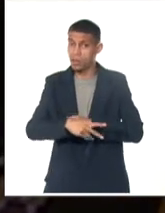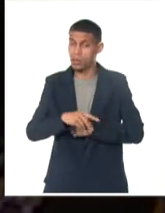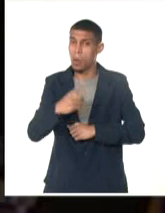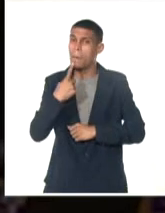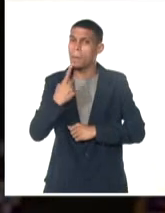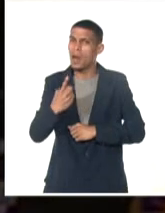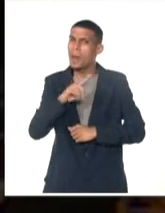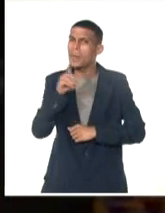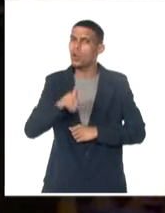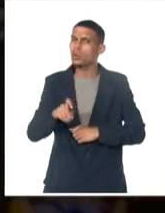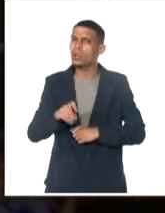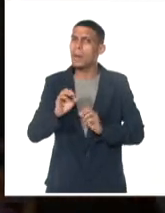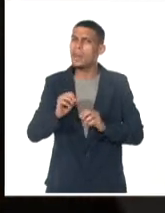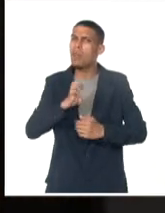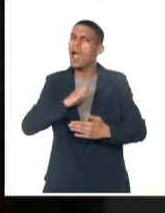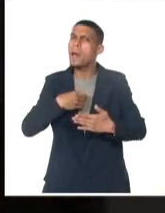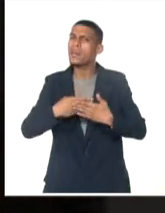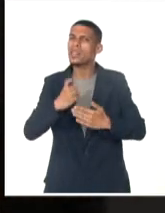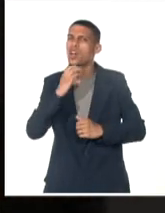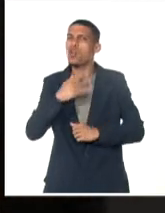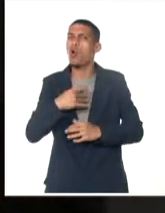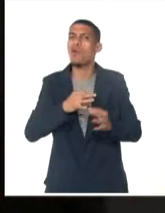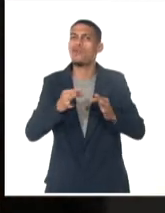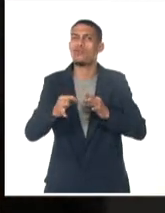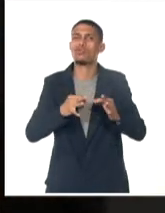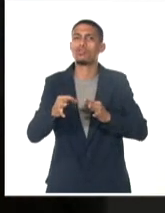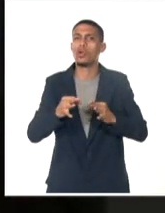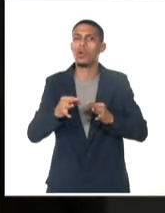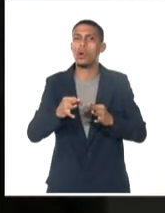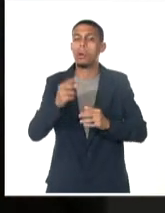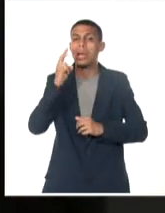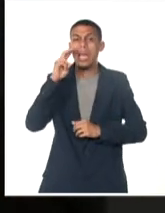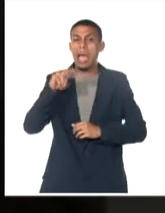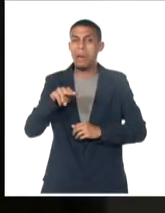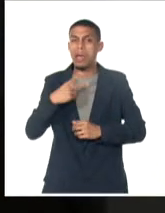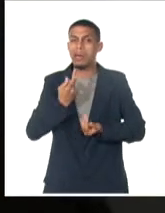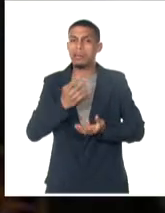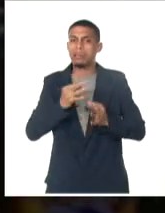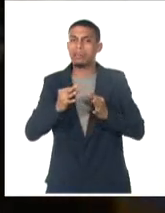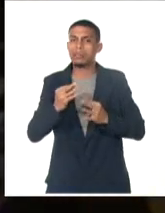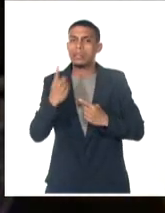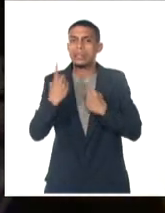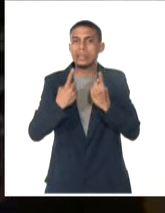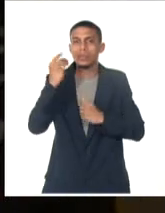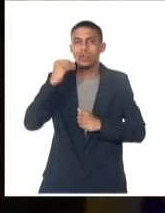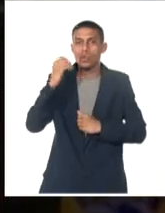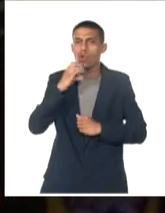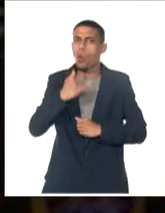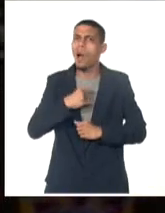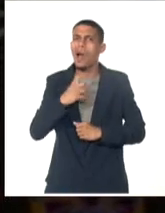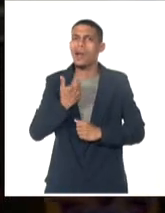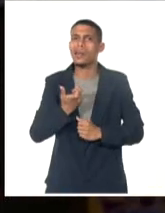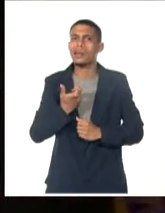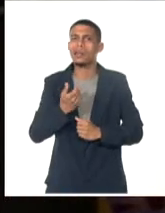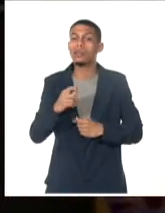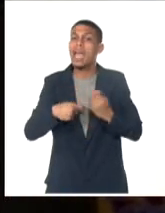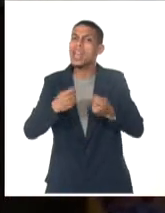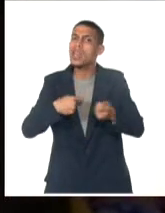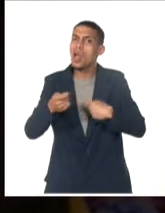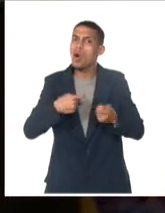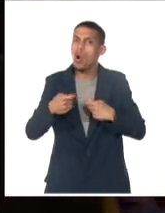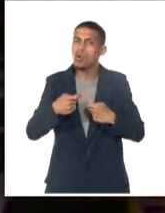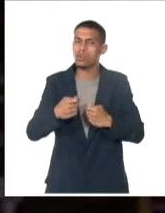doing and what they see in terms of challenges and things like that in the lithium business and then